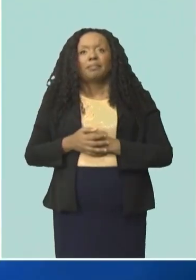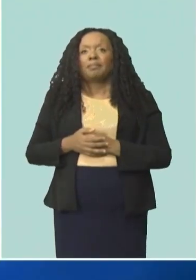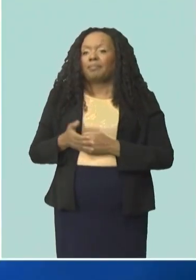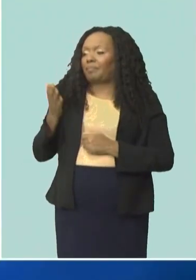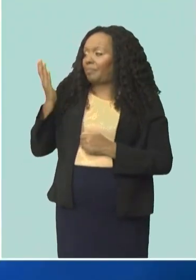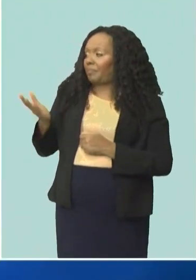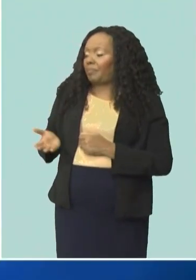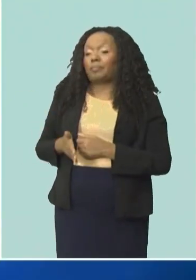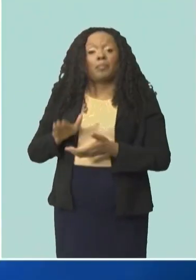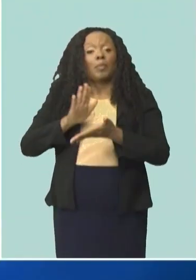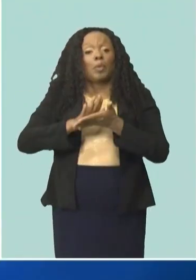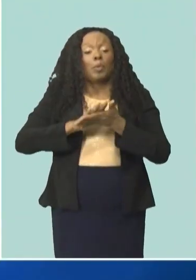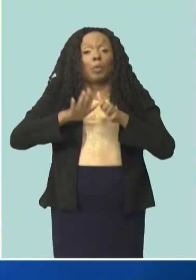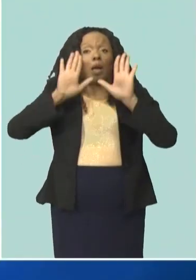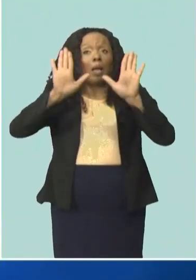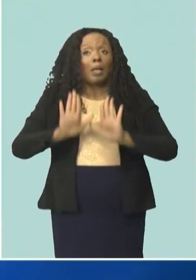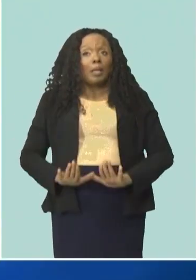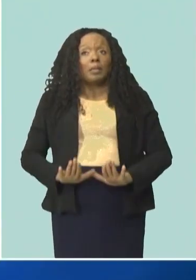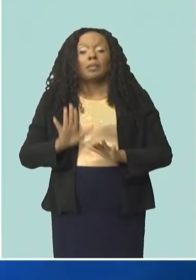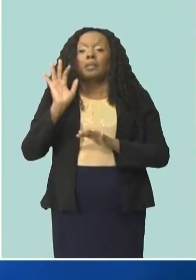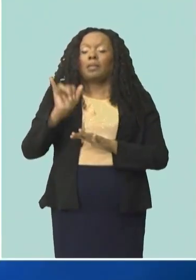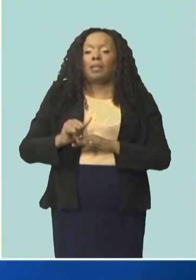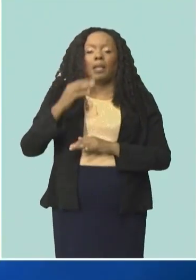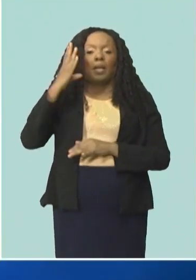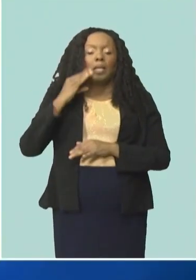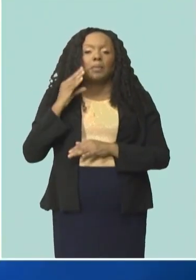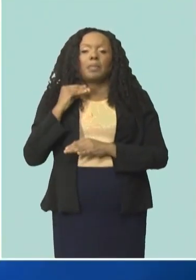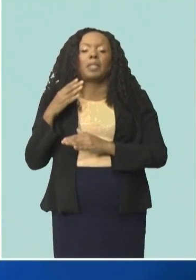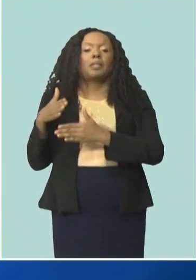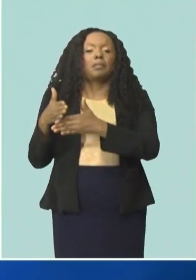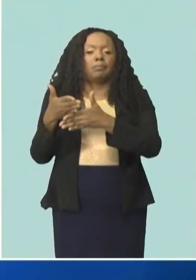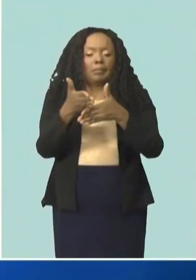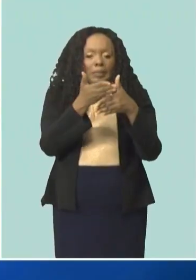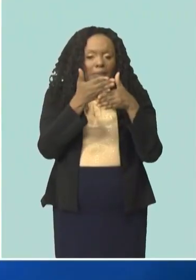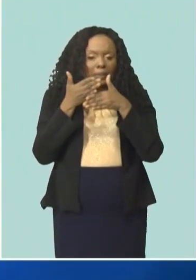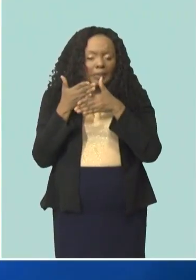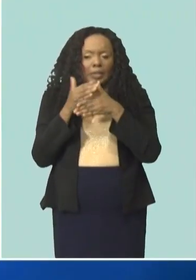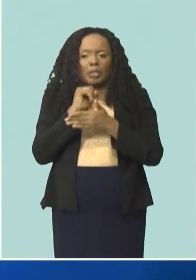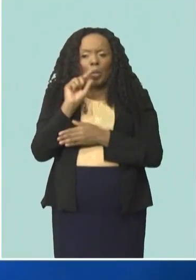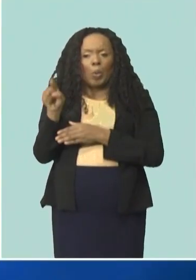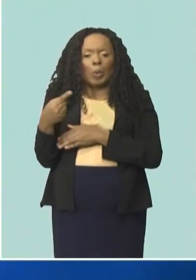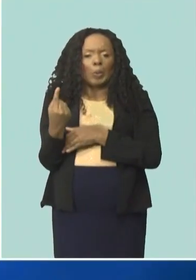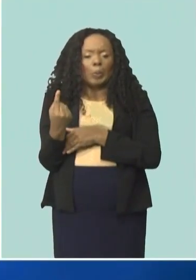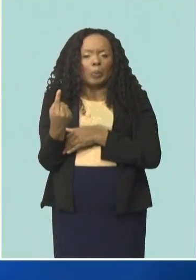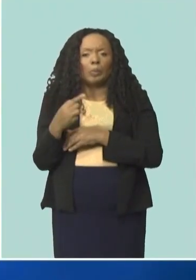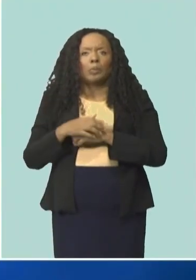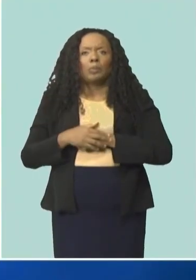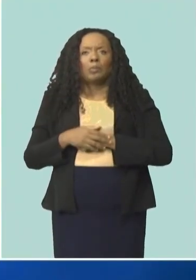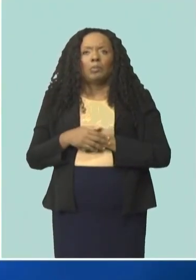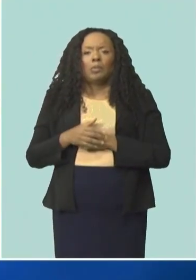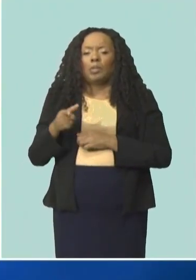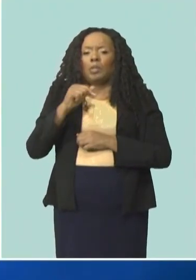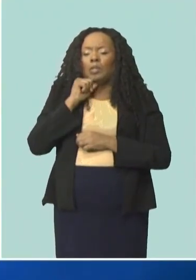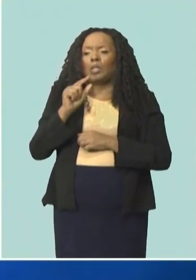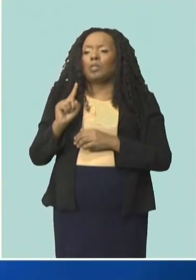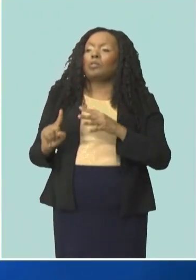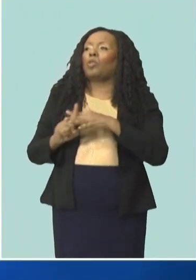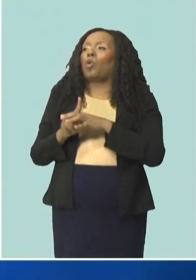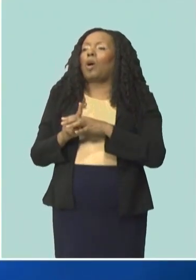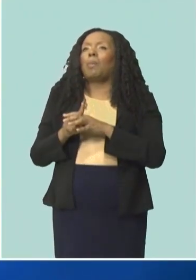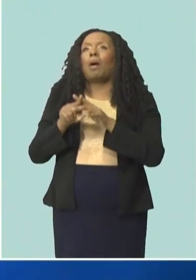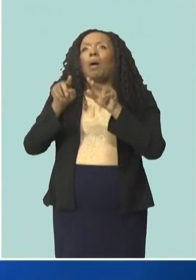school is a shared experience, not one where you simply show up and regurgitate